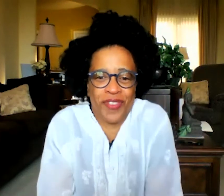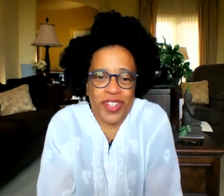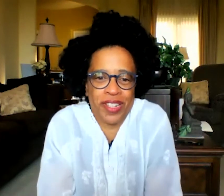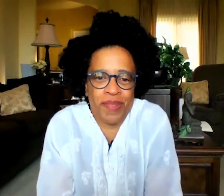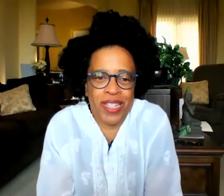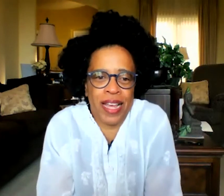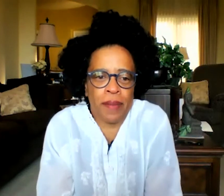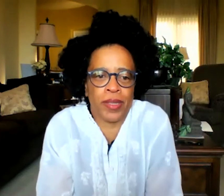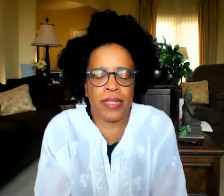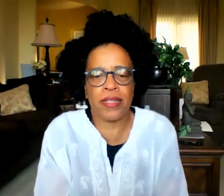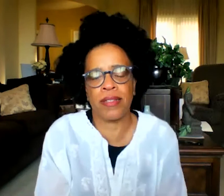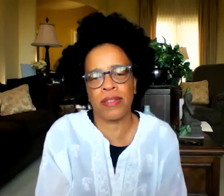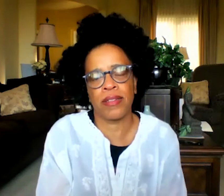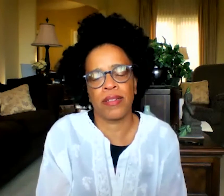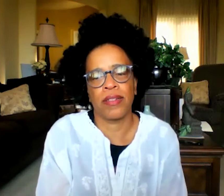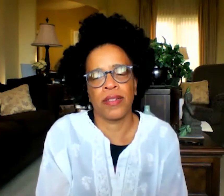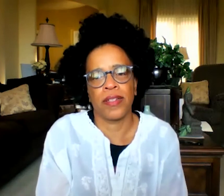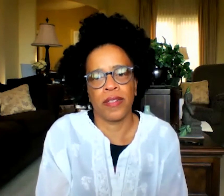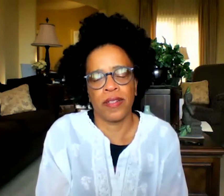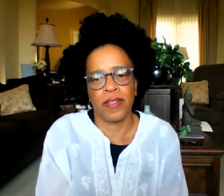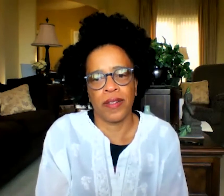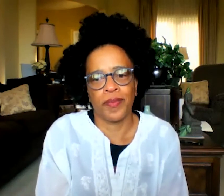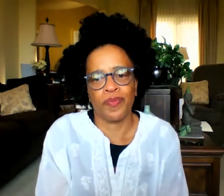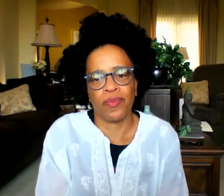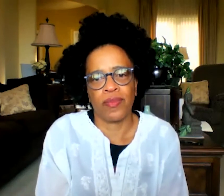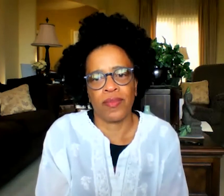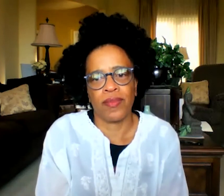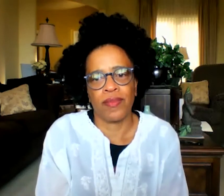It can feel good to be in that place.